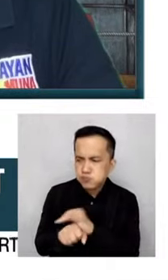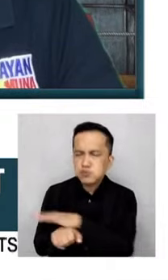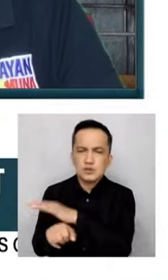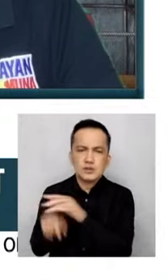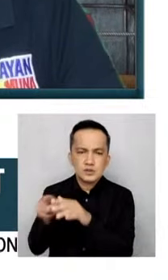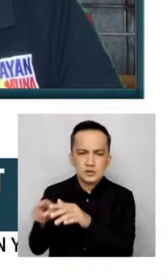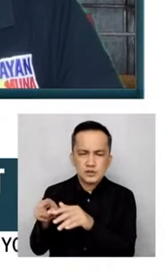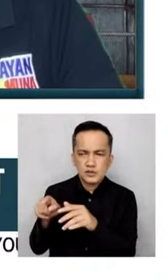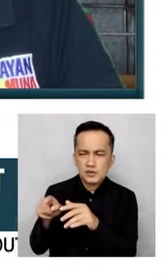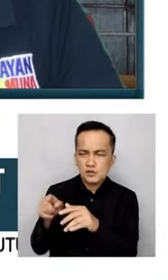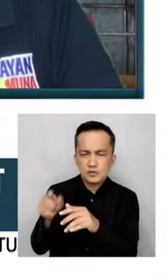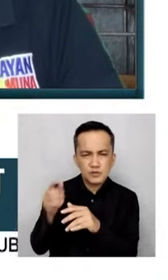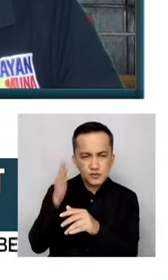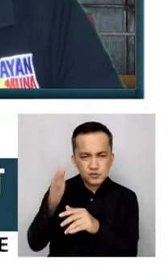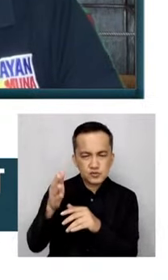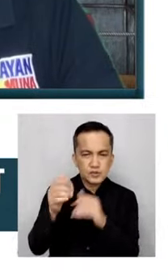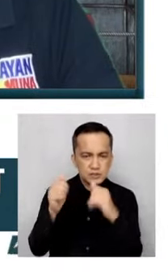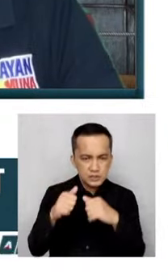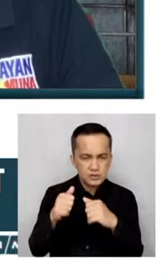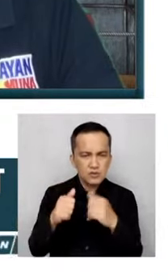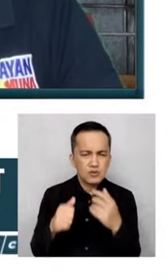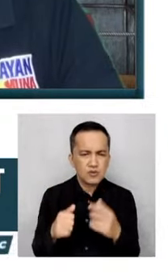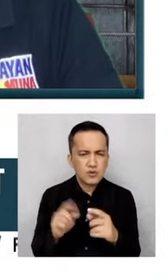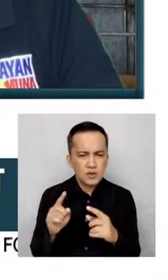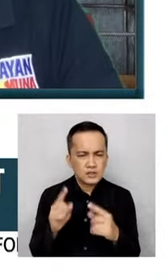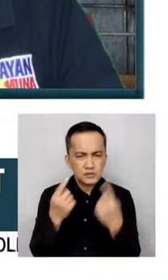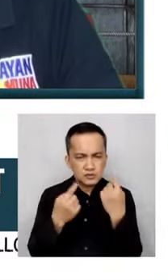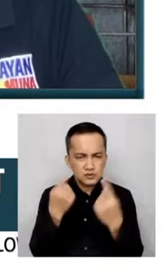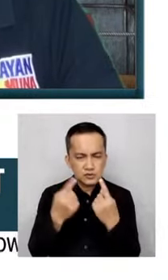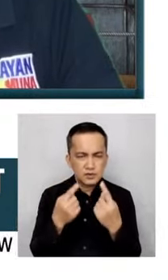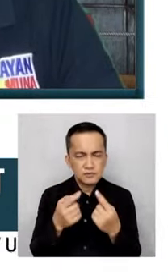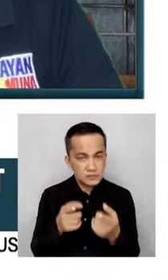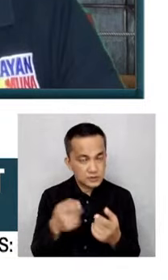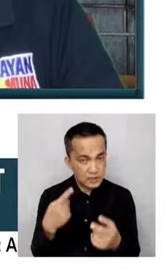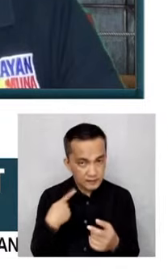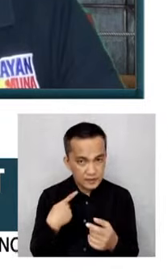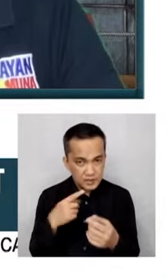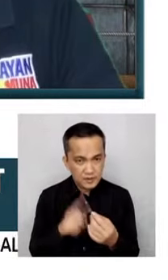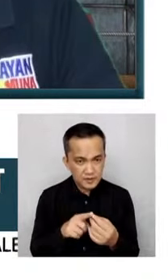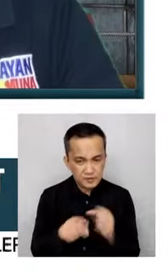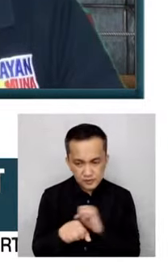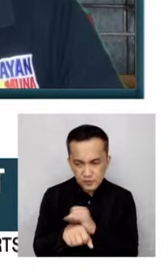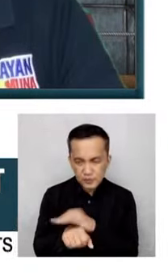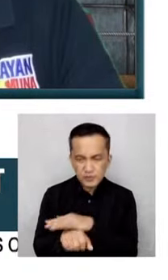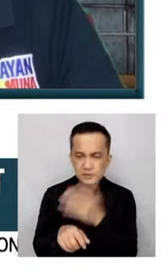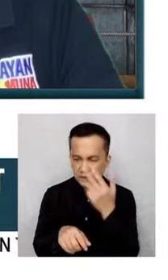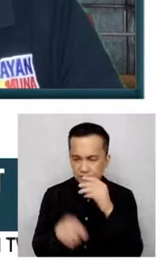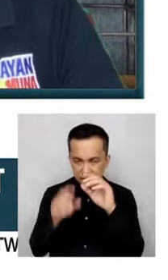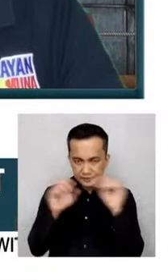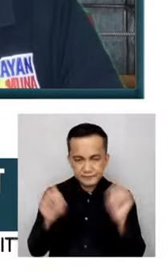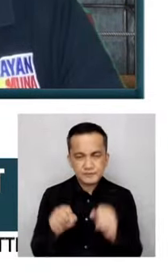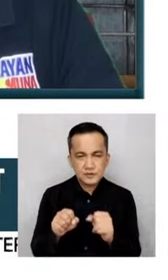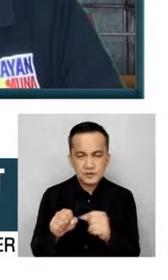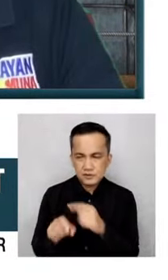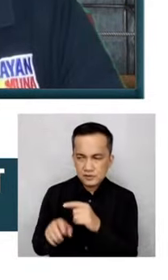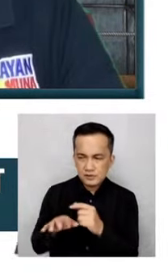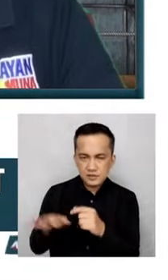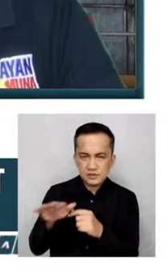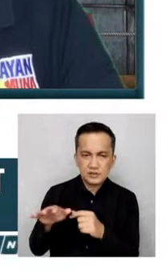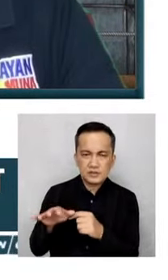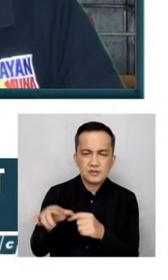future deals? And what concerns might you have about this influence that the former president has over